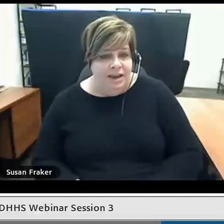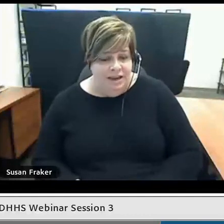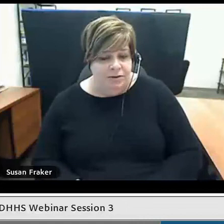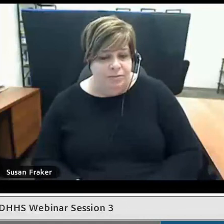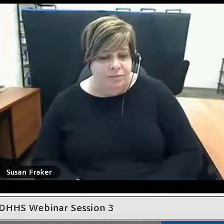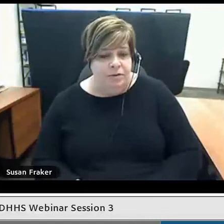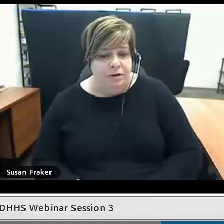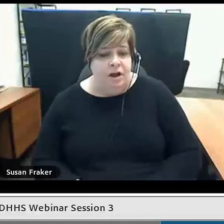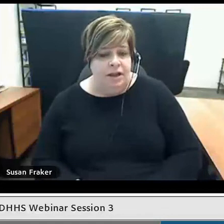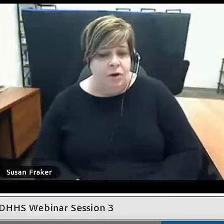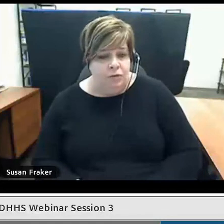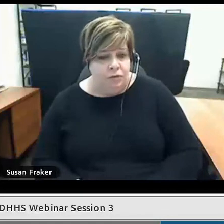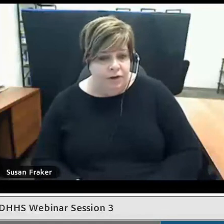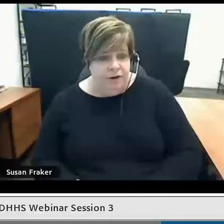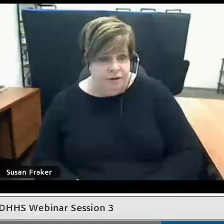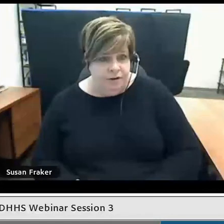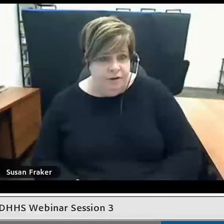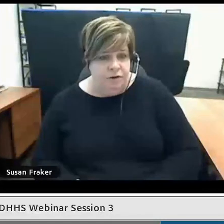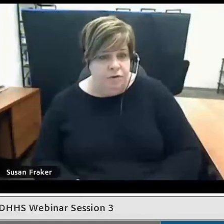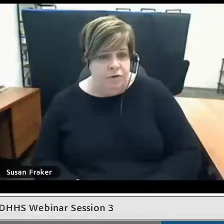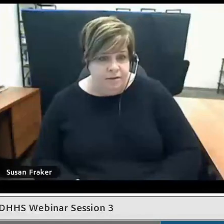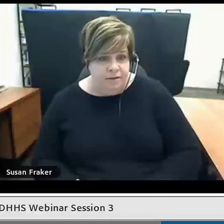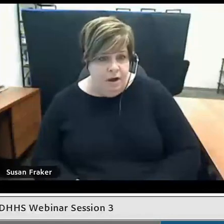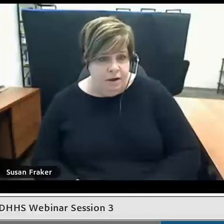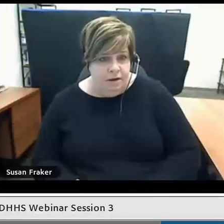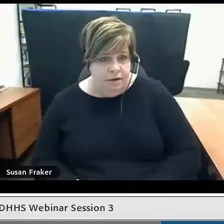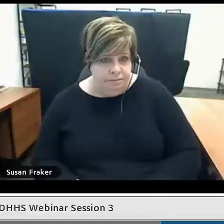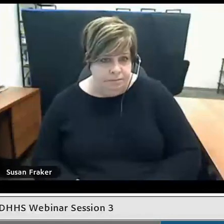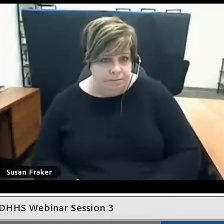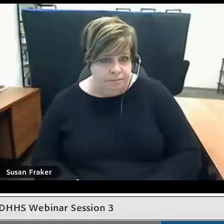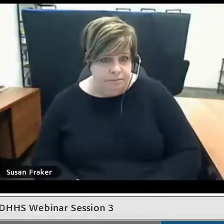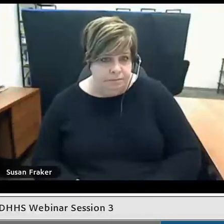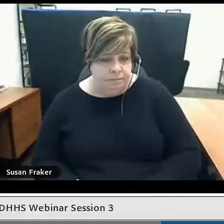turn taking so people aren't talking over each other and there's no crosstalk.